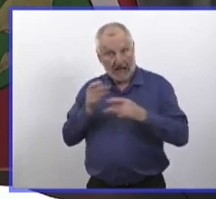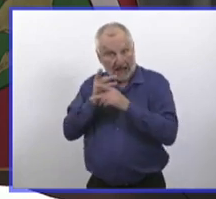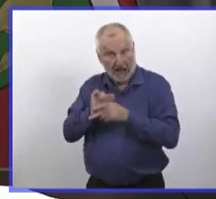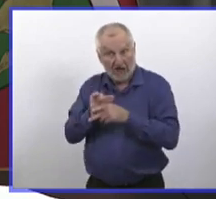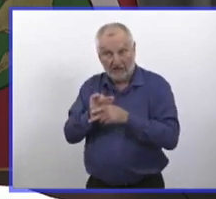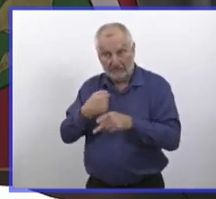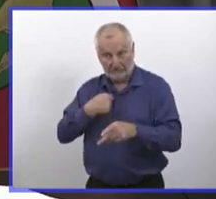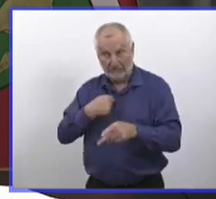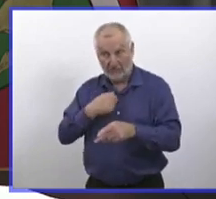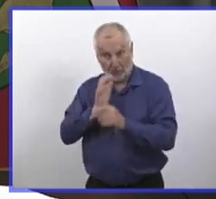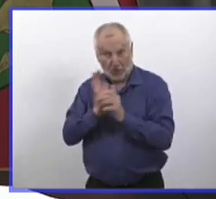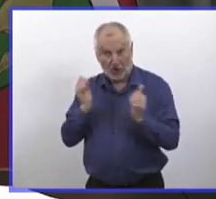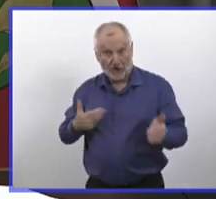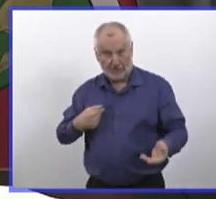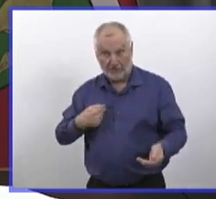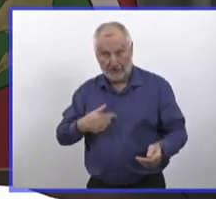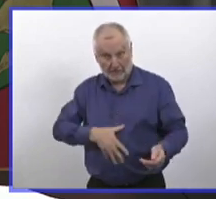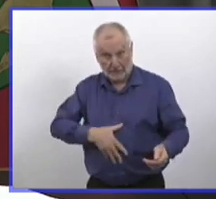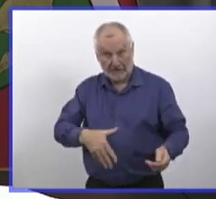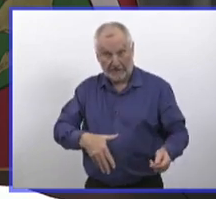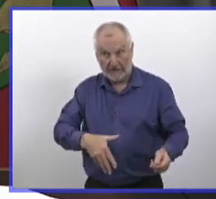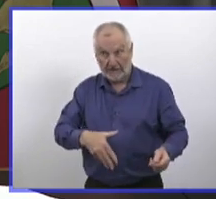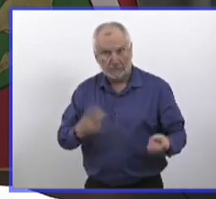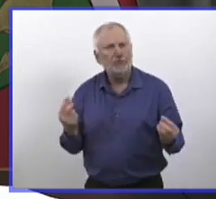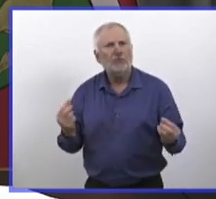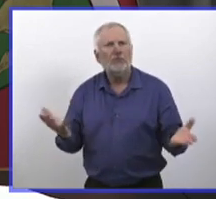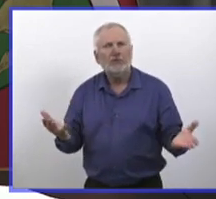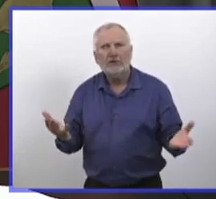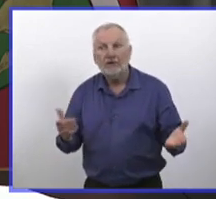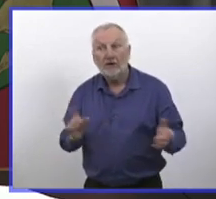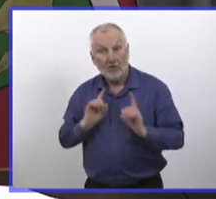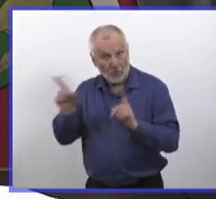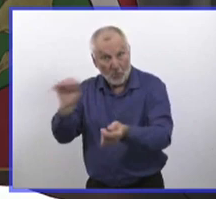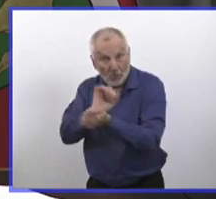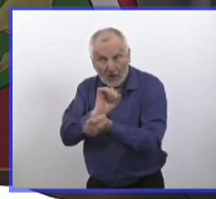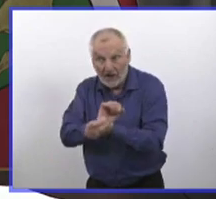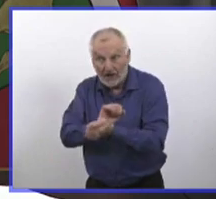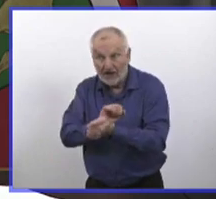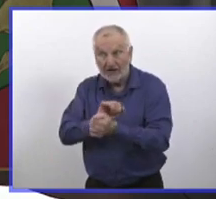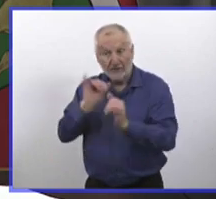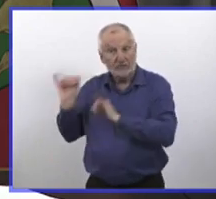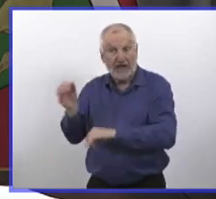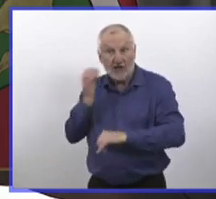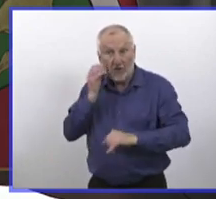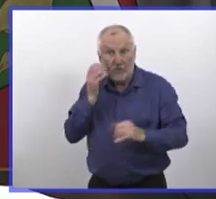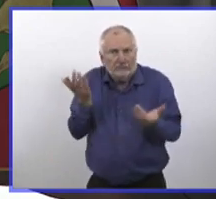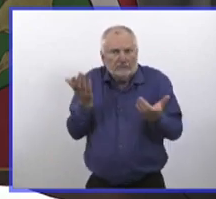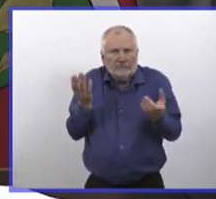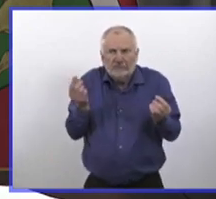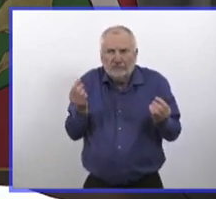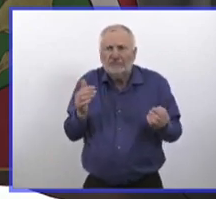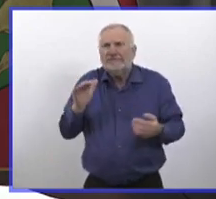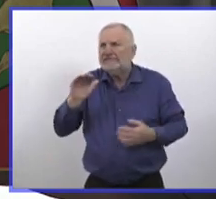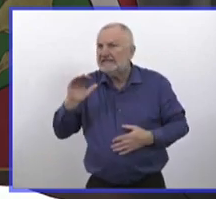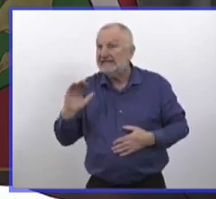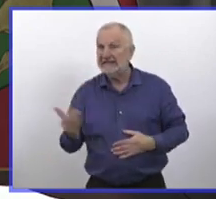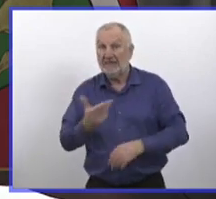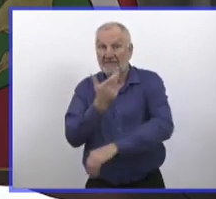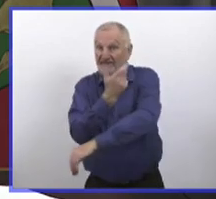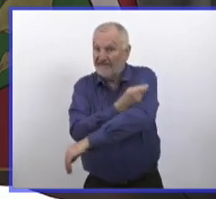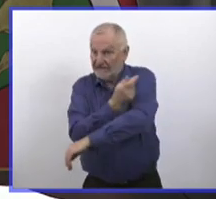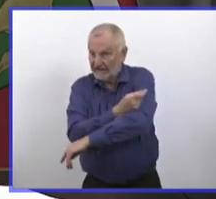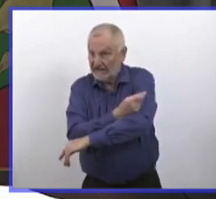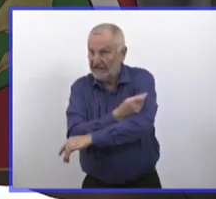considering that the vaccine's unknowns are less significant than the known